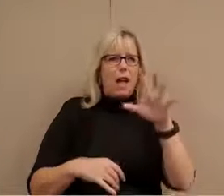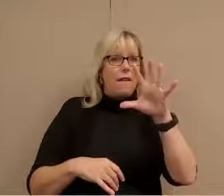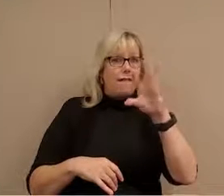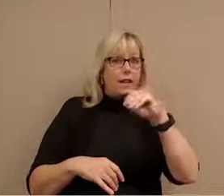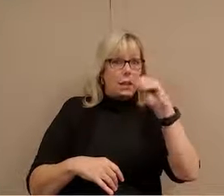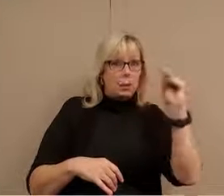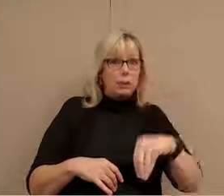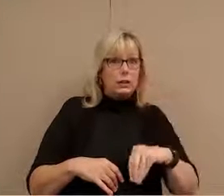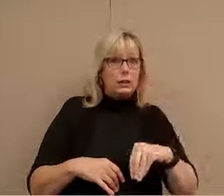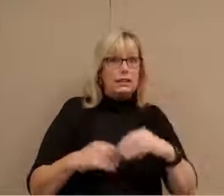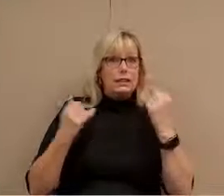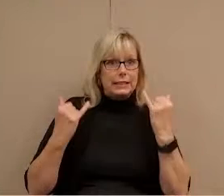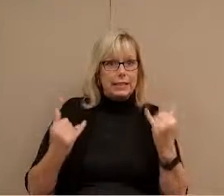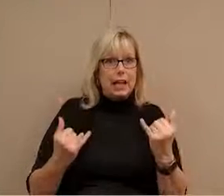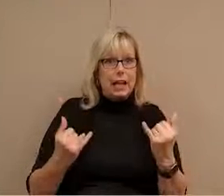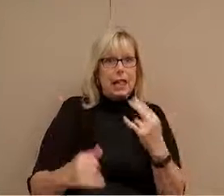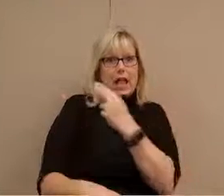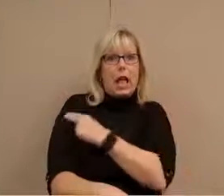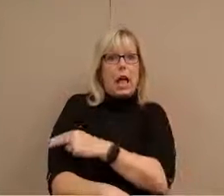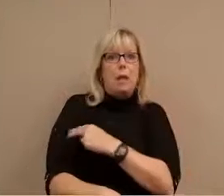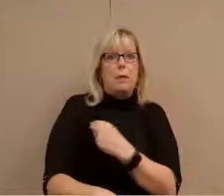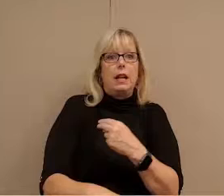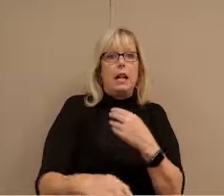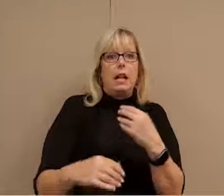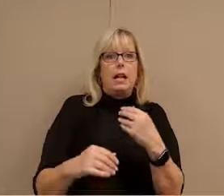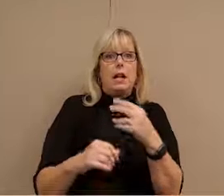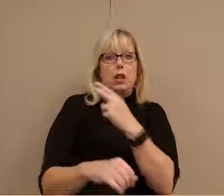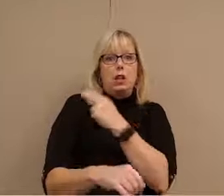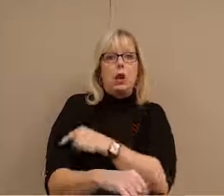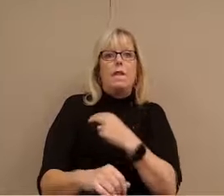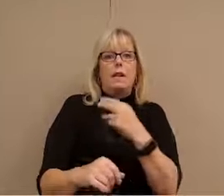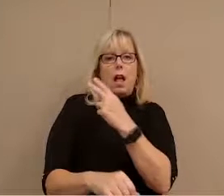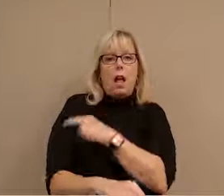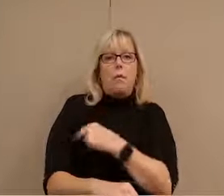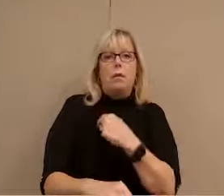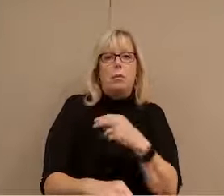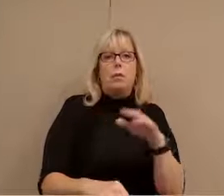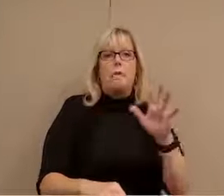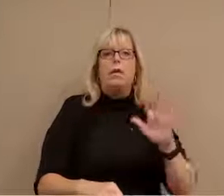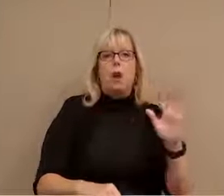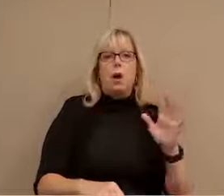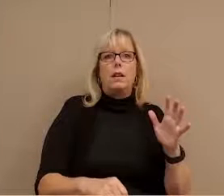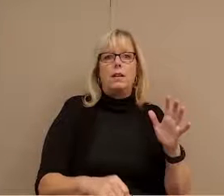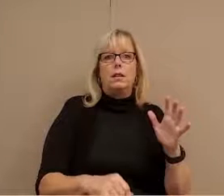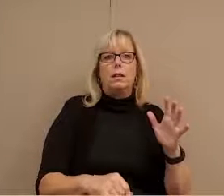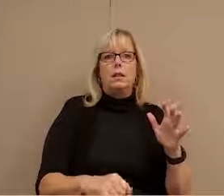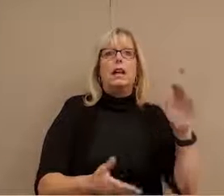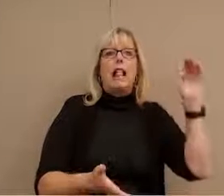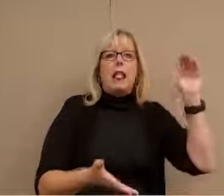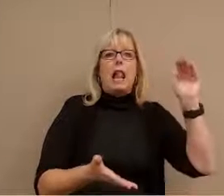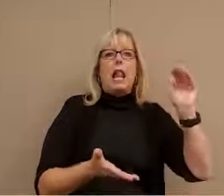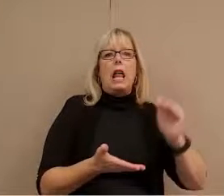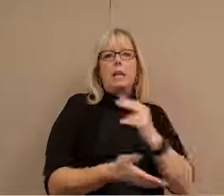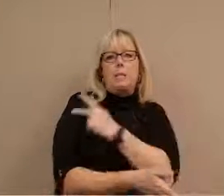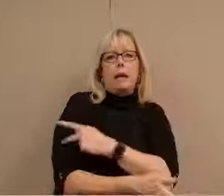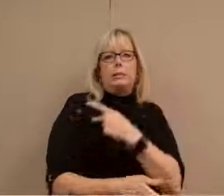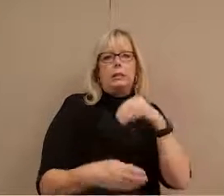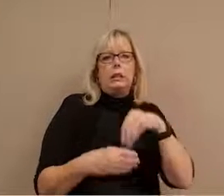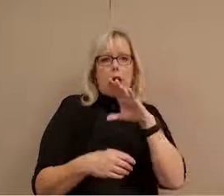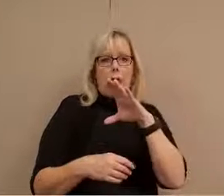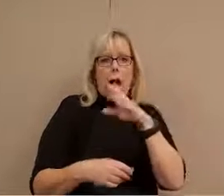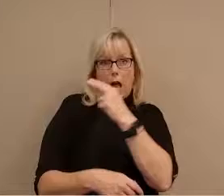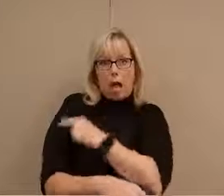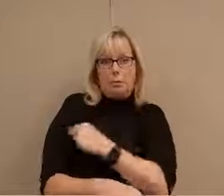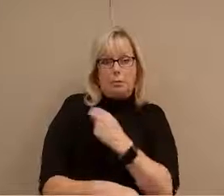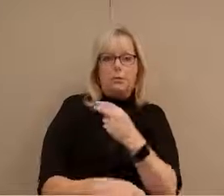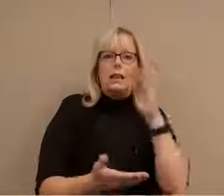50% of the hospitals there of COVID hospitalizations of what they were at their peak. So they're seeing a drop. What